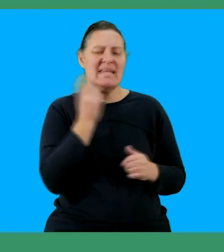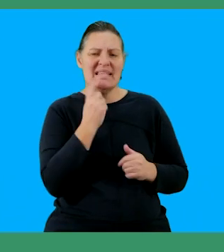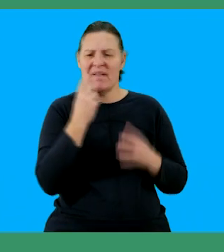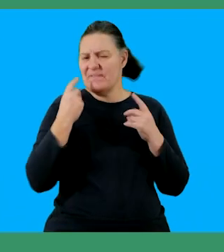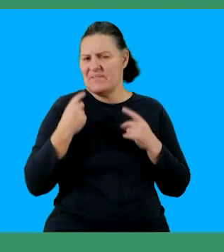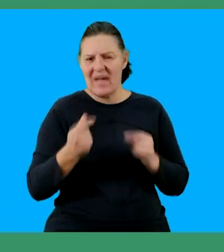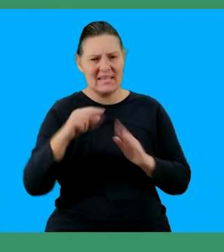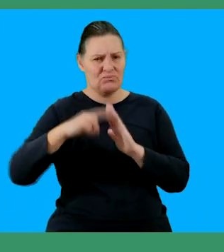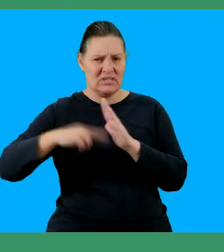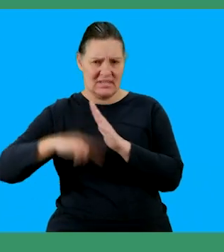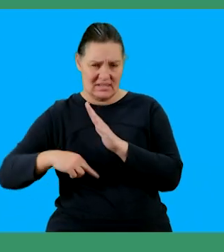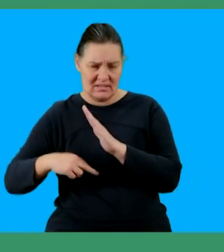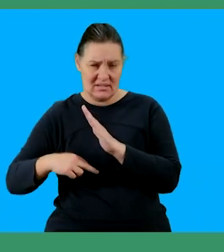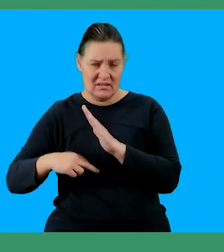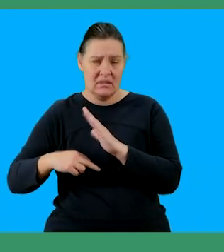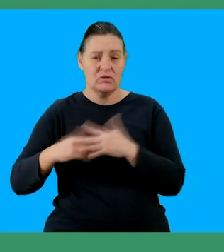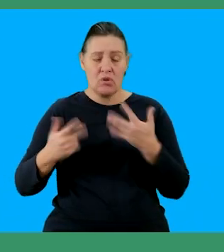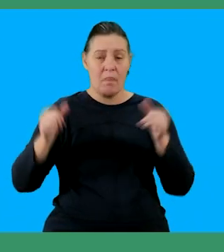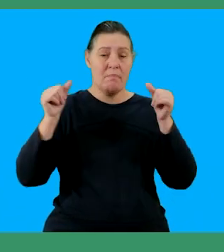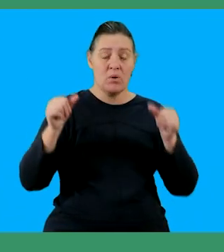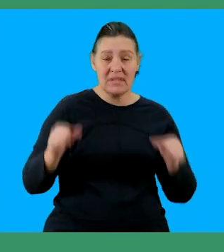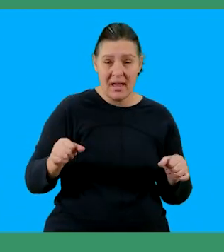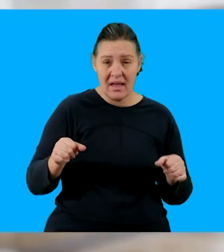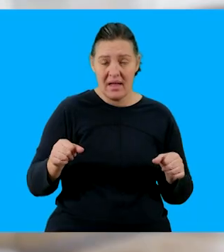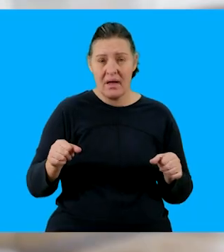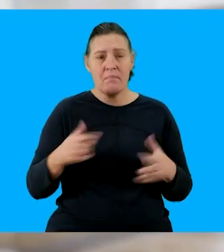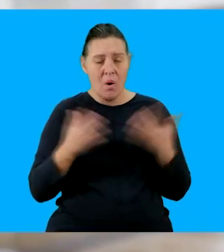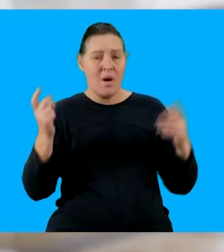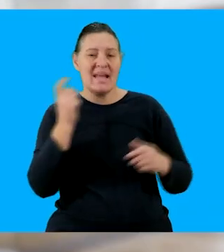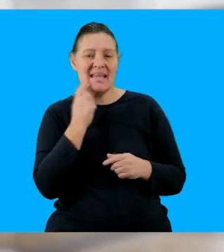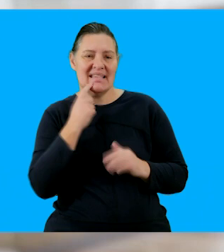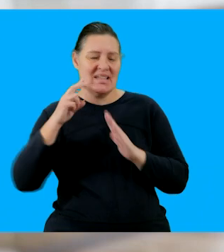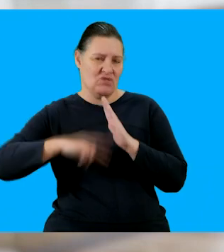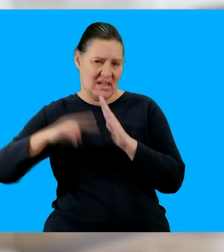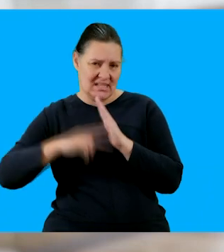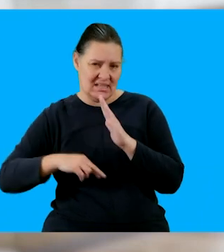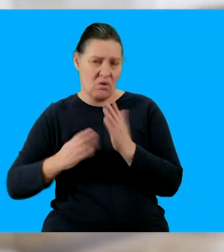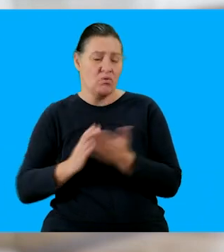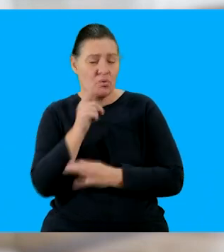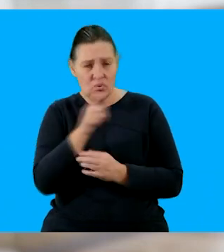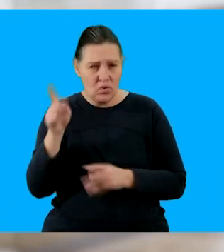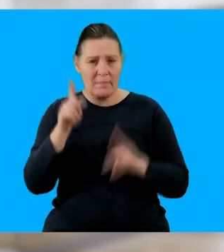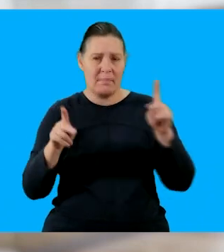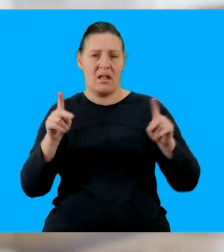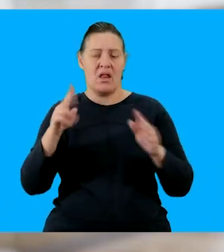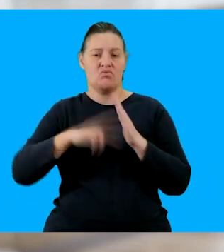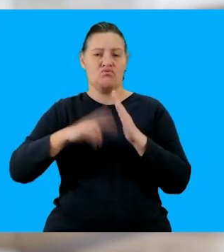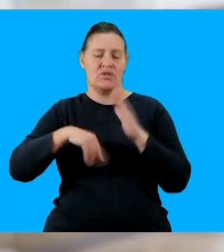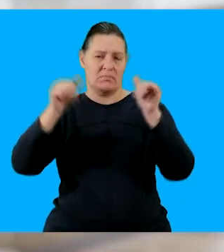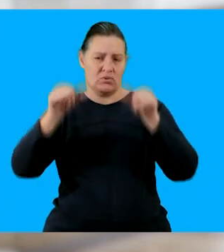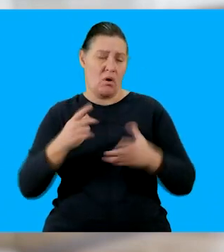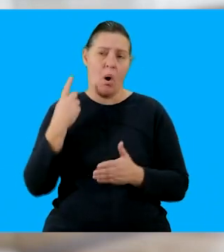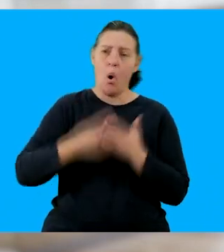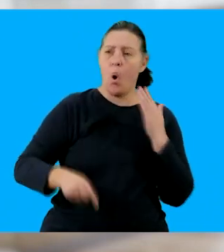and quick to read. So the poster must be easily read by those people who are reading the poster. You